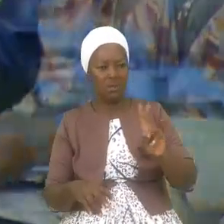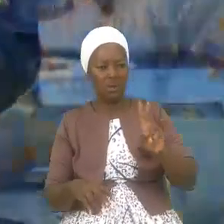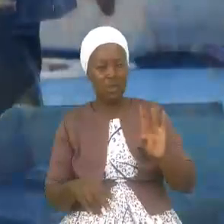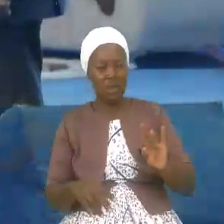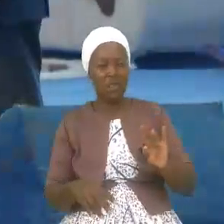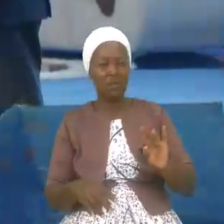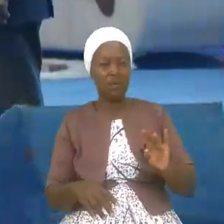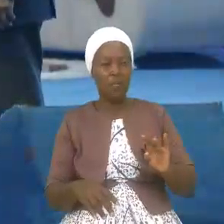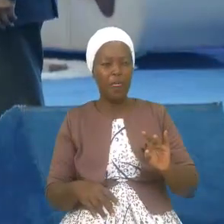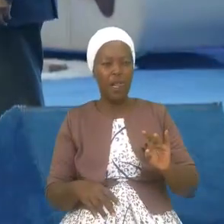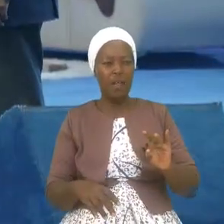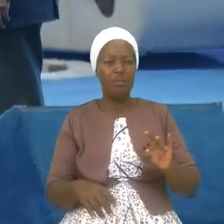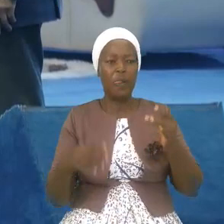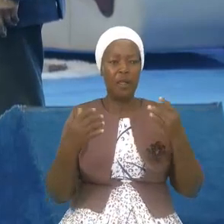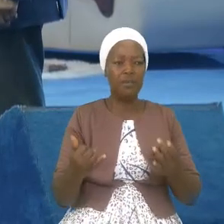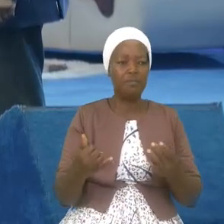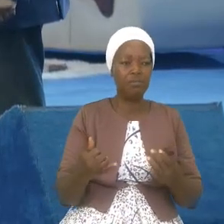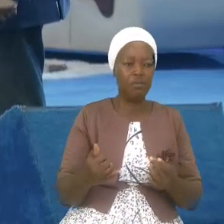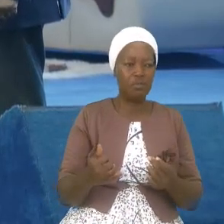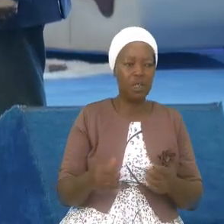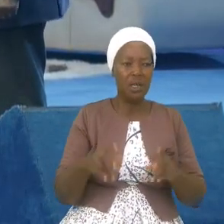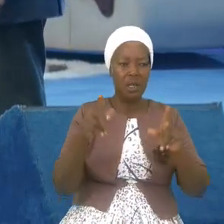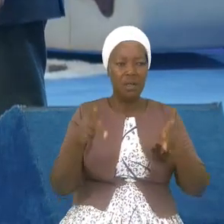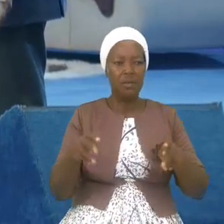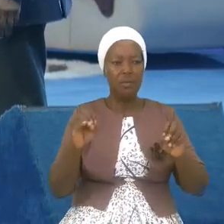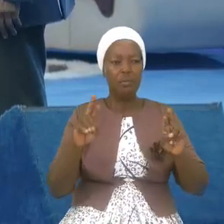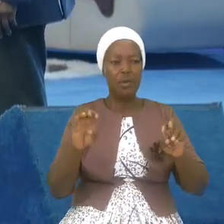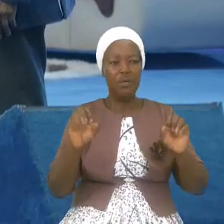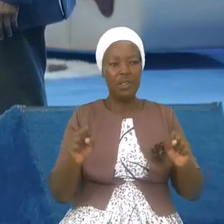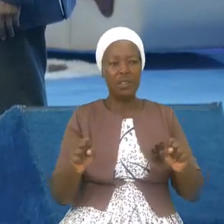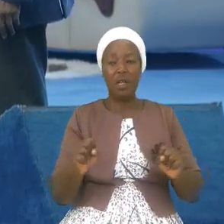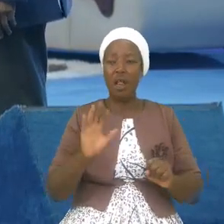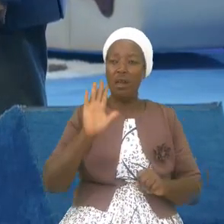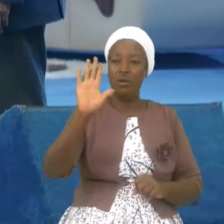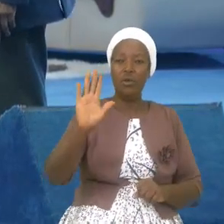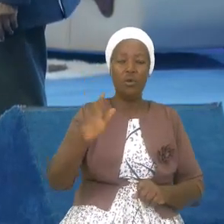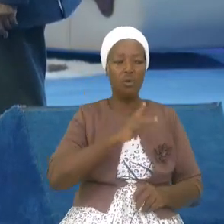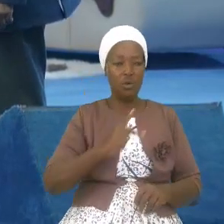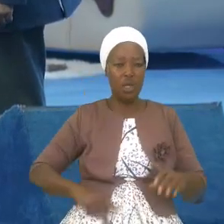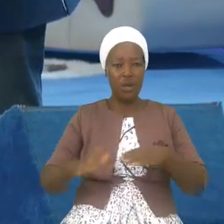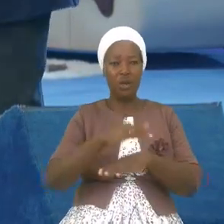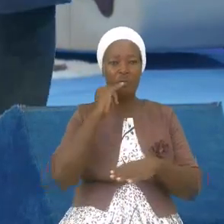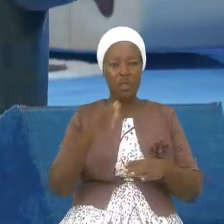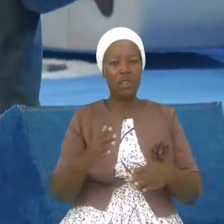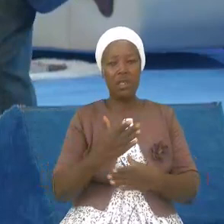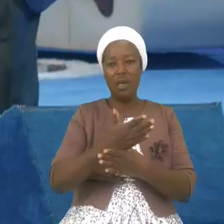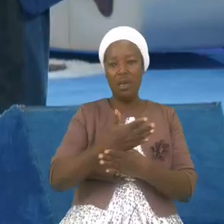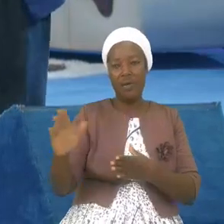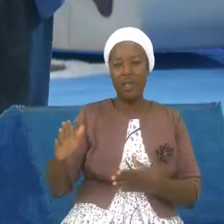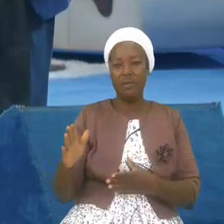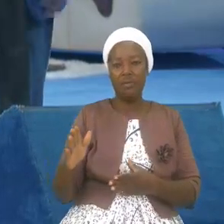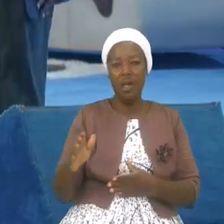divided because it was wanting. He didn't pray. He didn't seek the face of the Lord. He didn't search